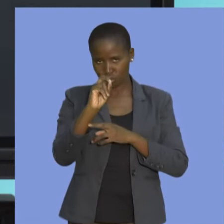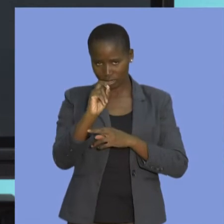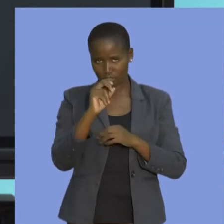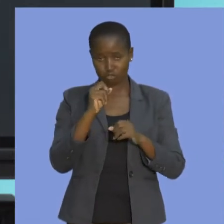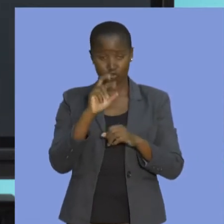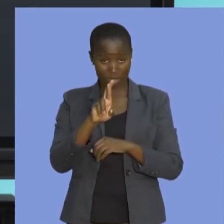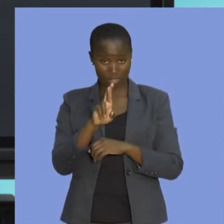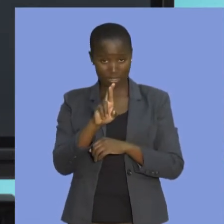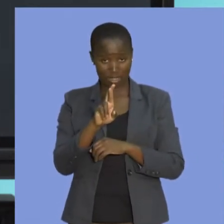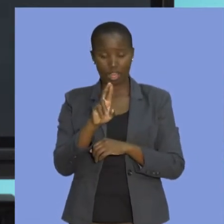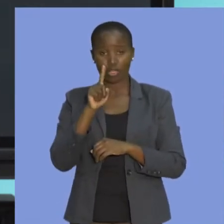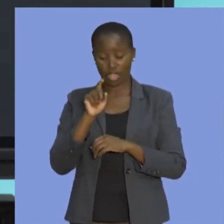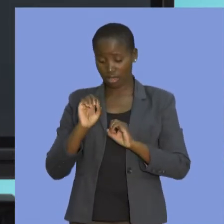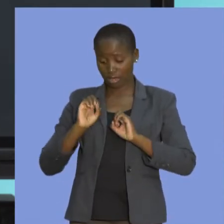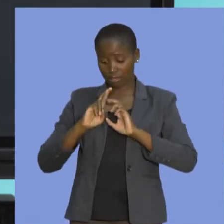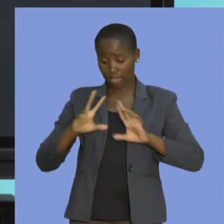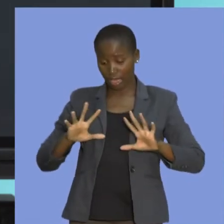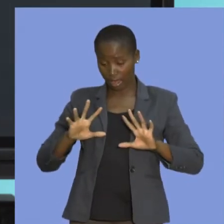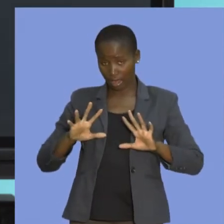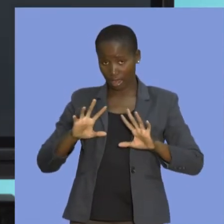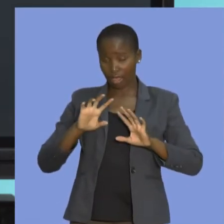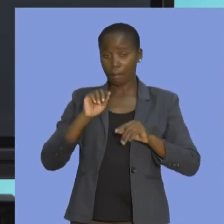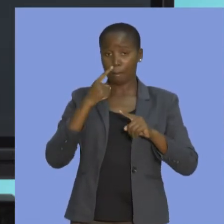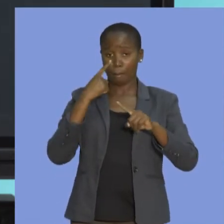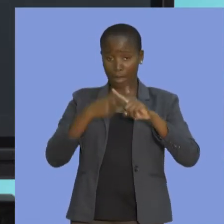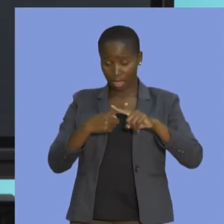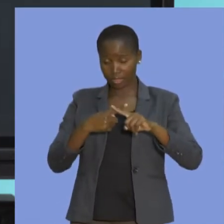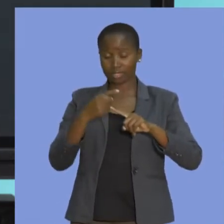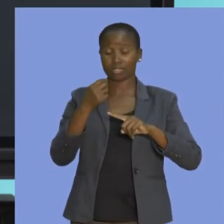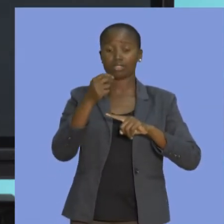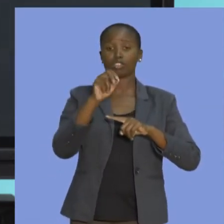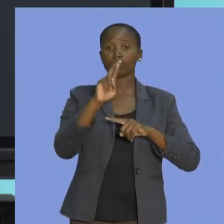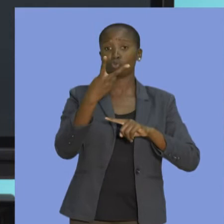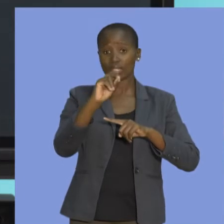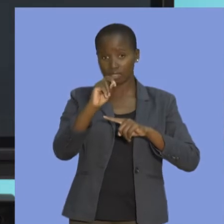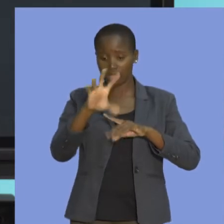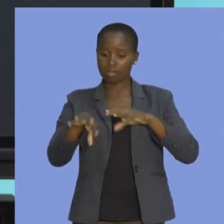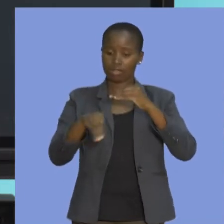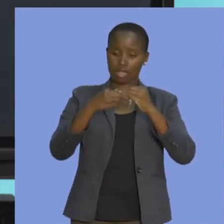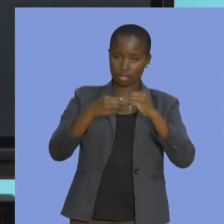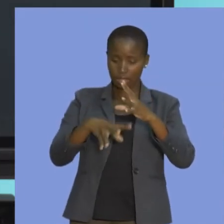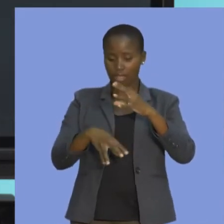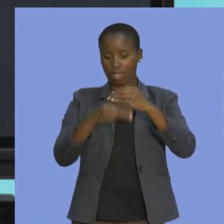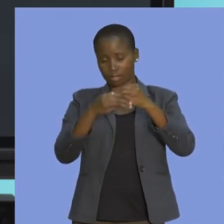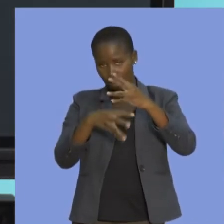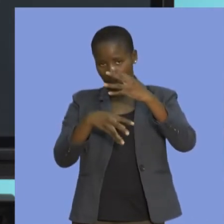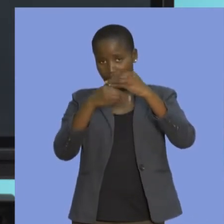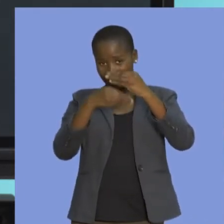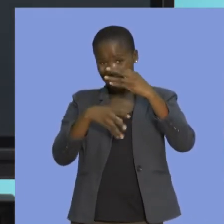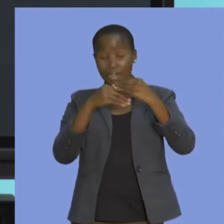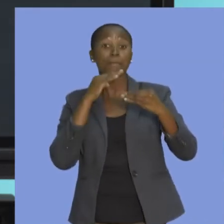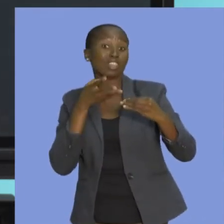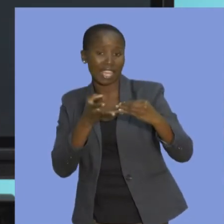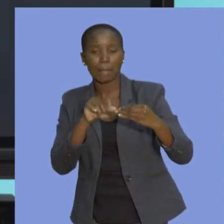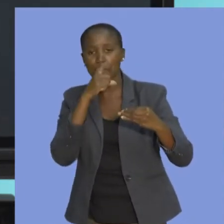then I add, I have 30. I keep on adding, but I'm accumulating that. Does that make sense? Even if you